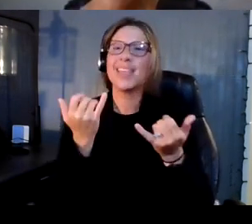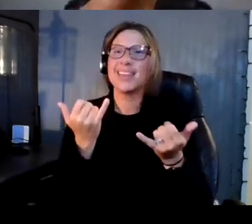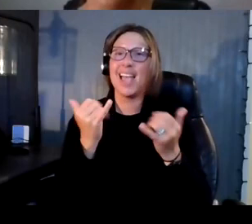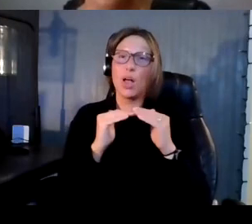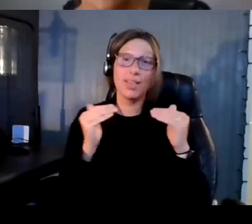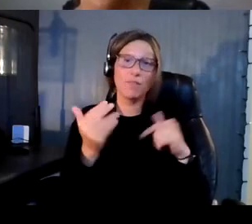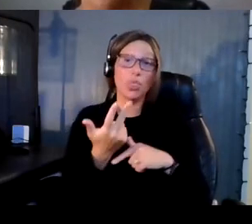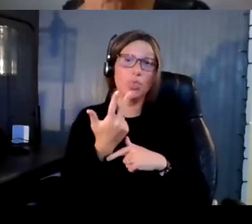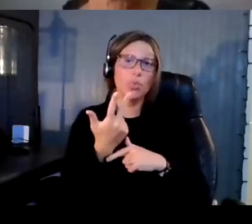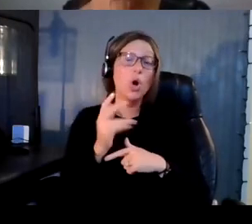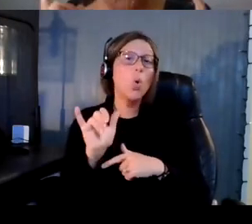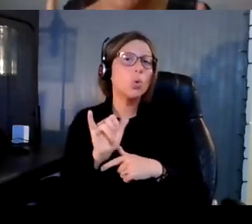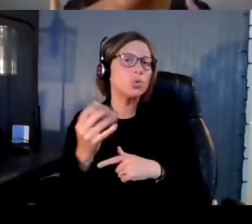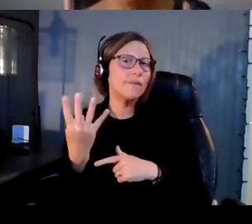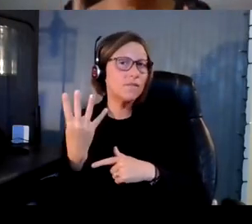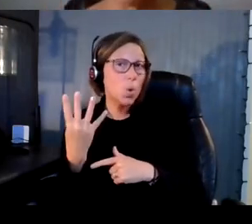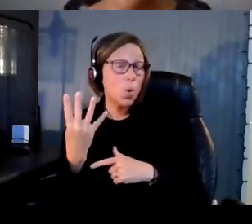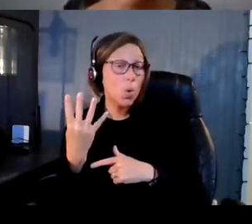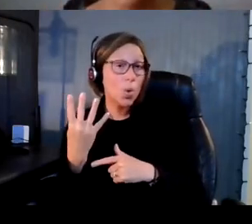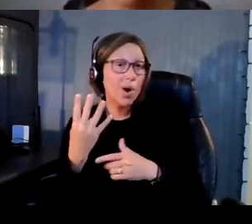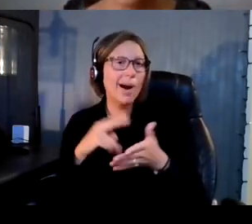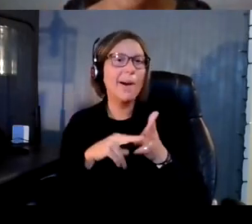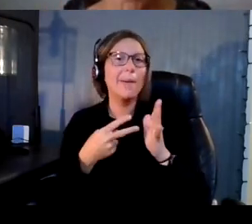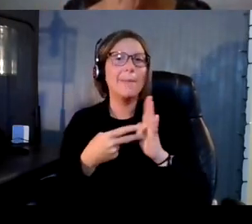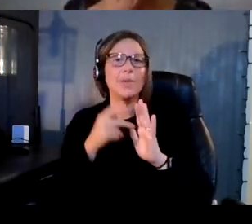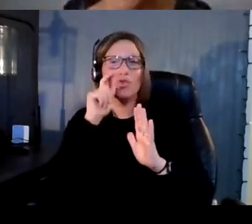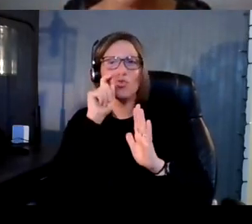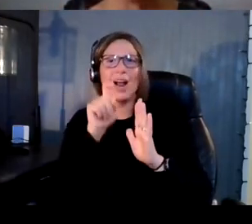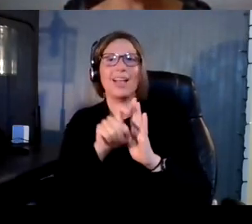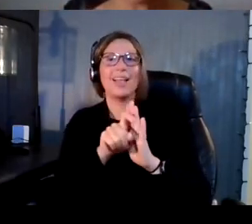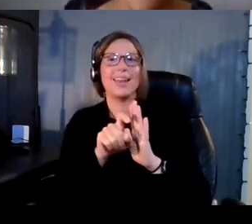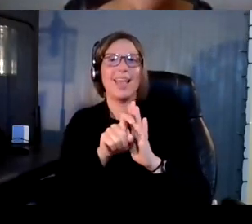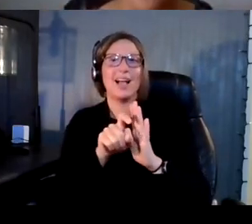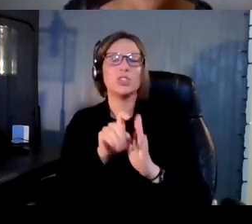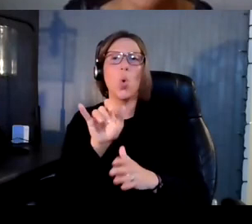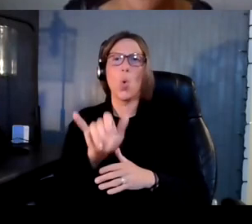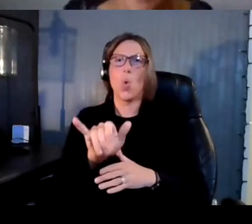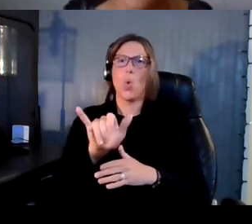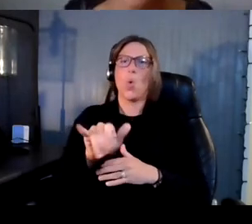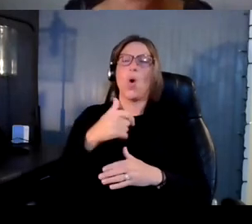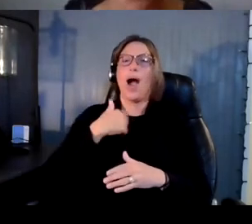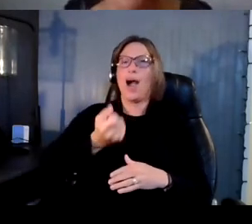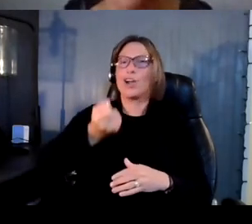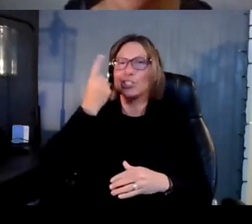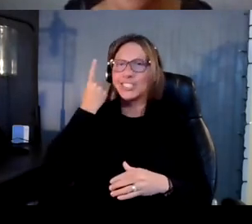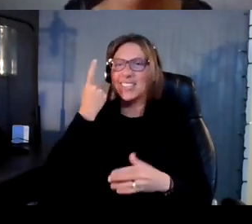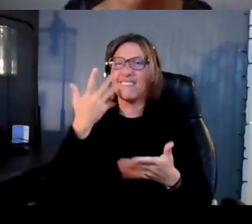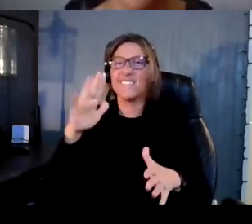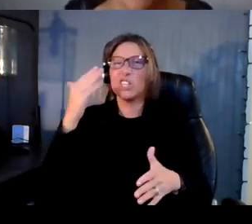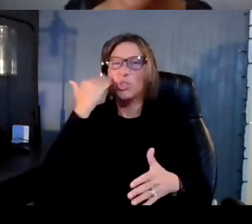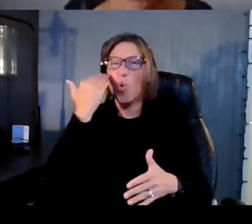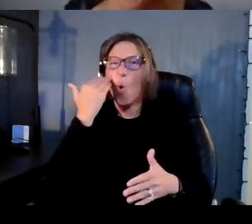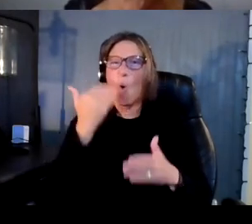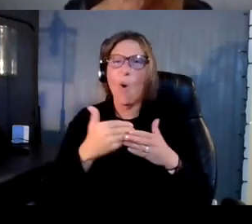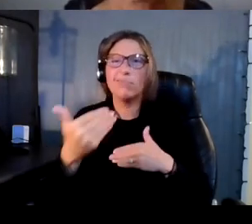3 and even in level 4, we get them to recognition. Oh, I understand this. I know what's going to happen, and